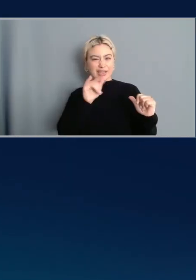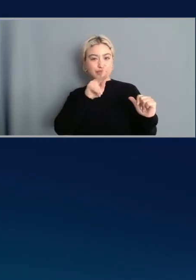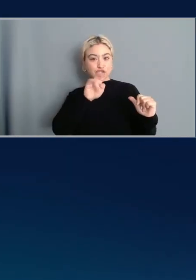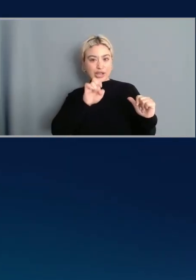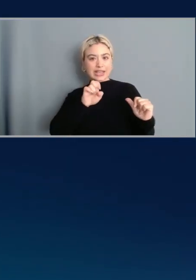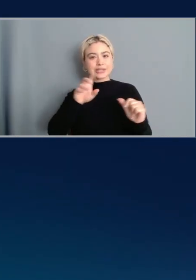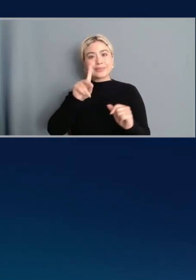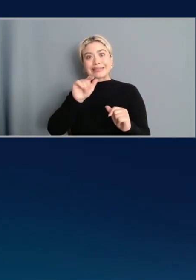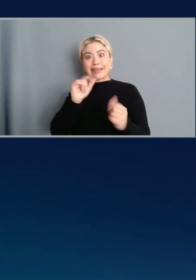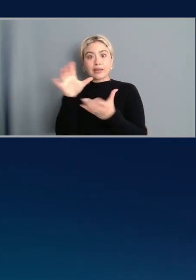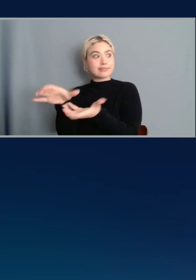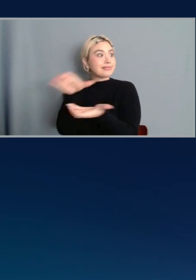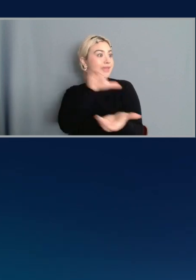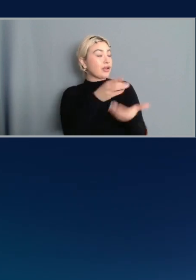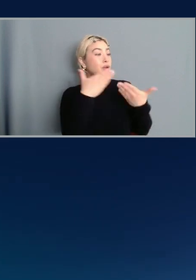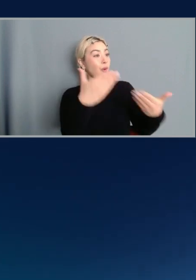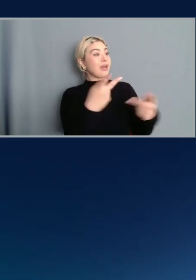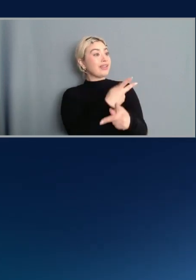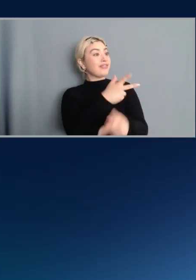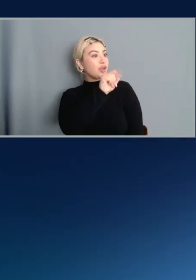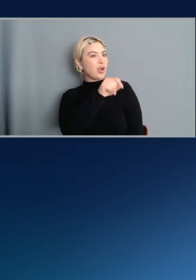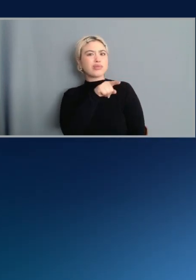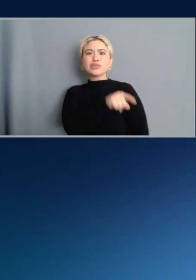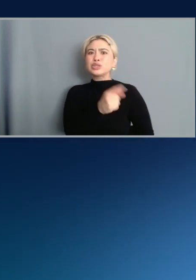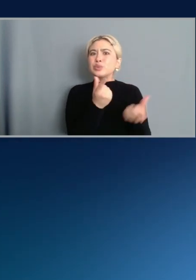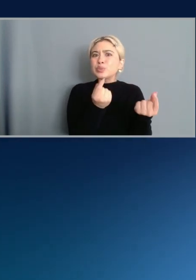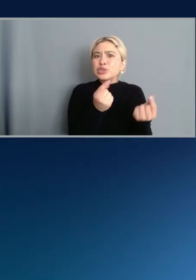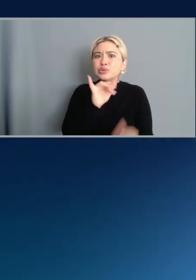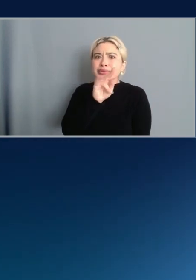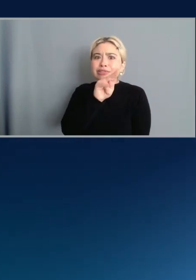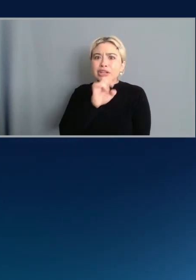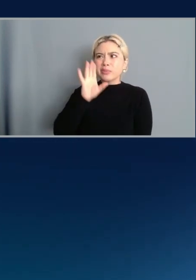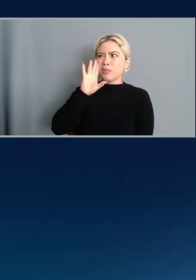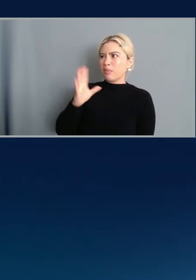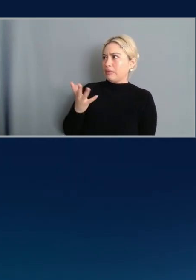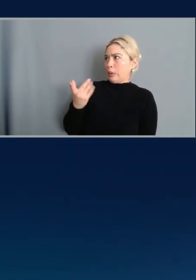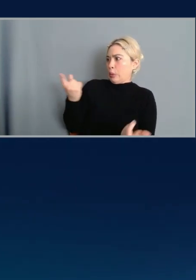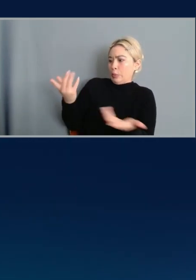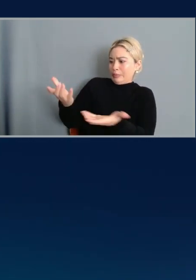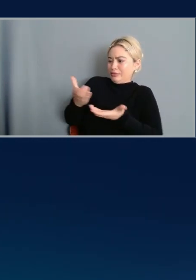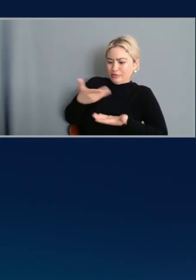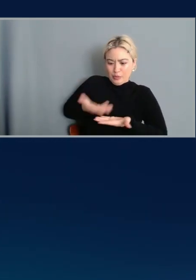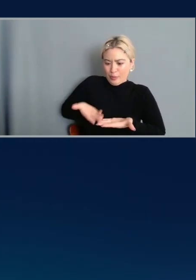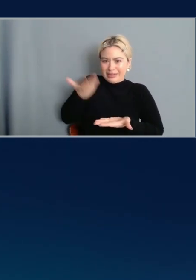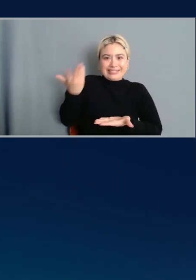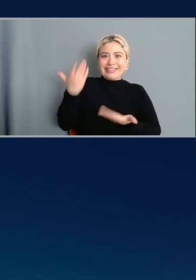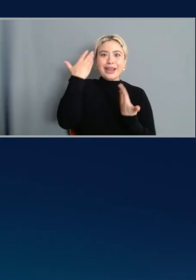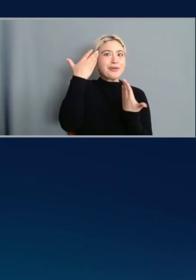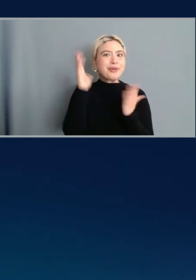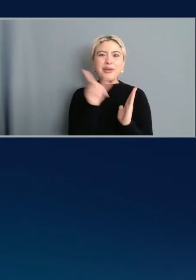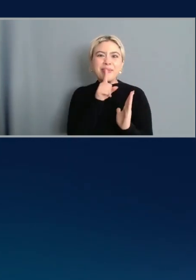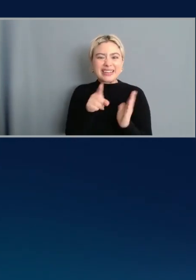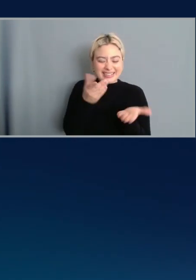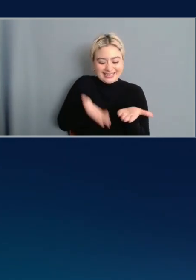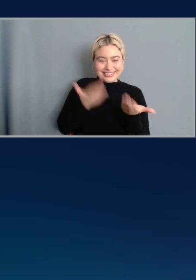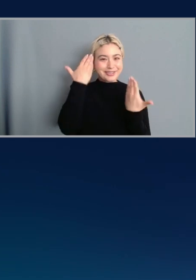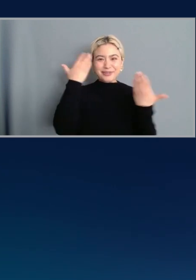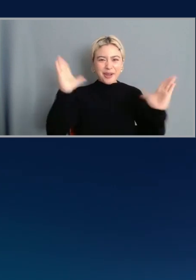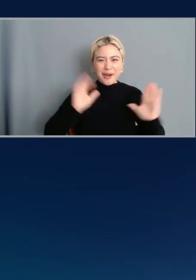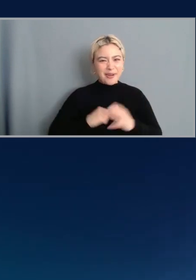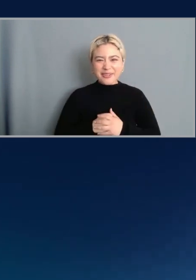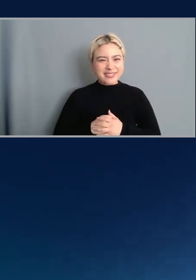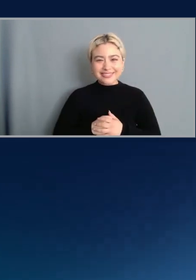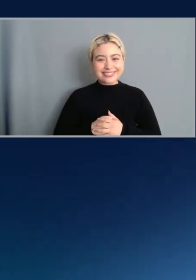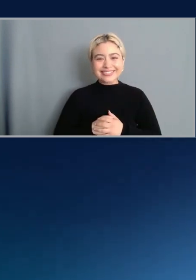out. Jasmine's going to spend a lot of time potentially just like, what did you give me, Darko? What is this? I don't know what this is. I don't know what this is. She said this